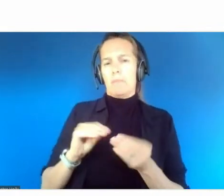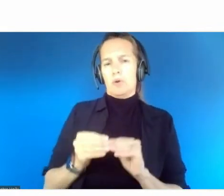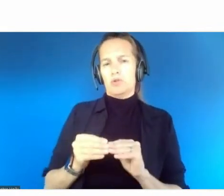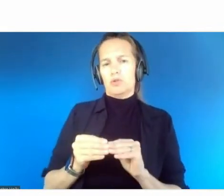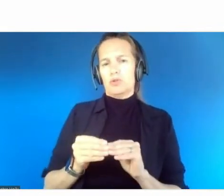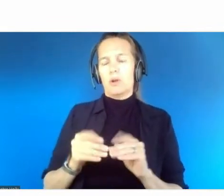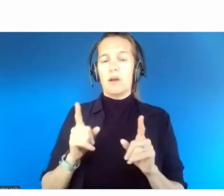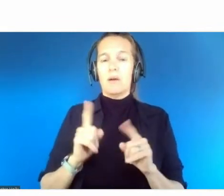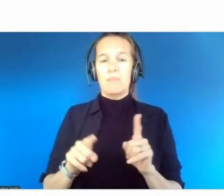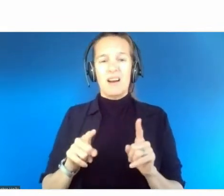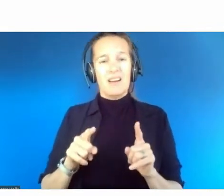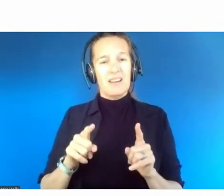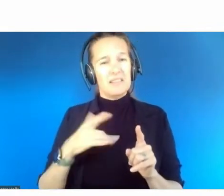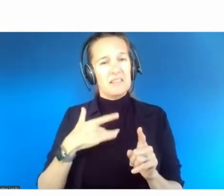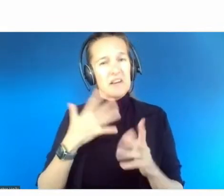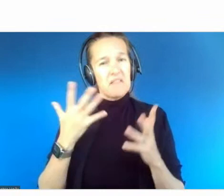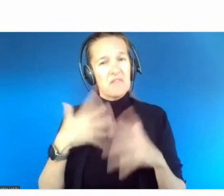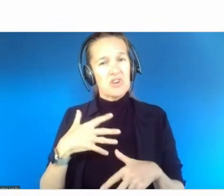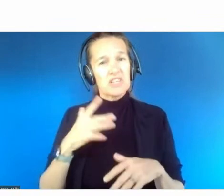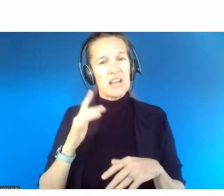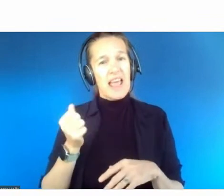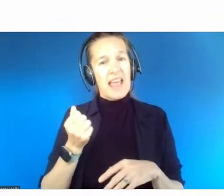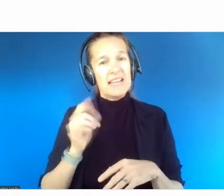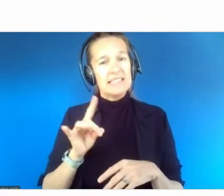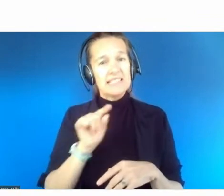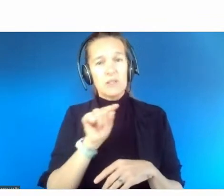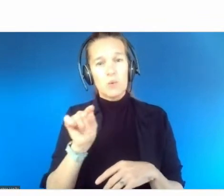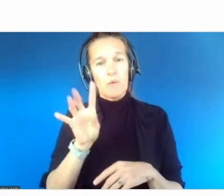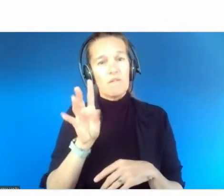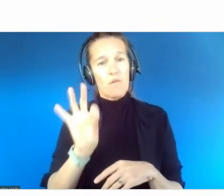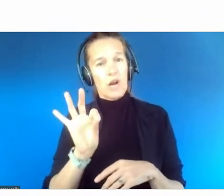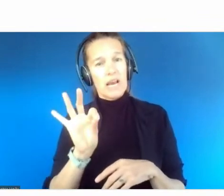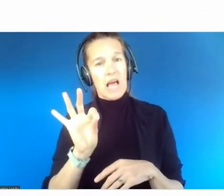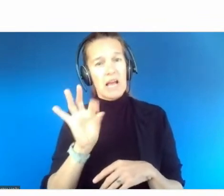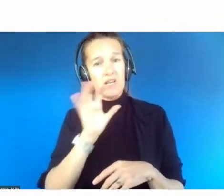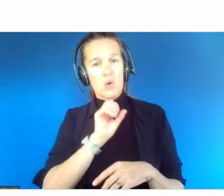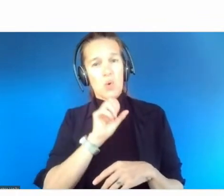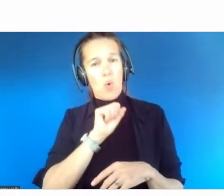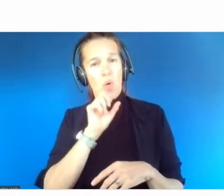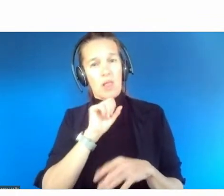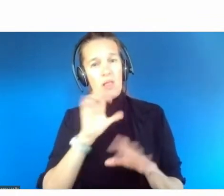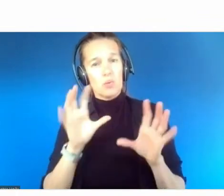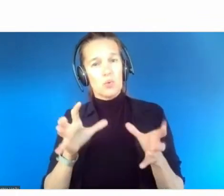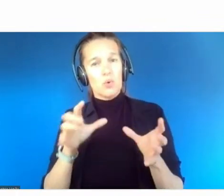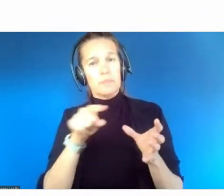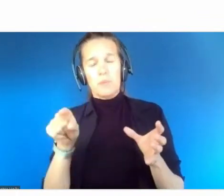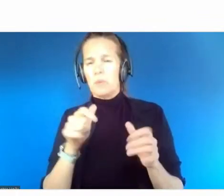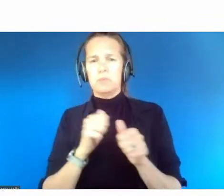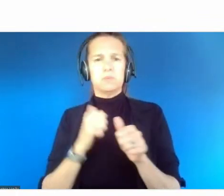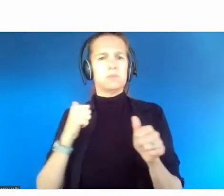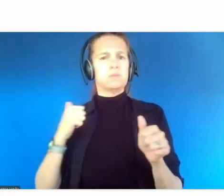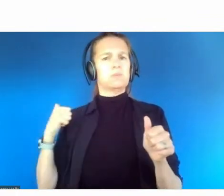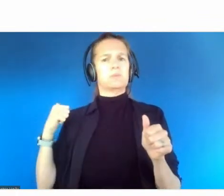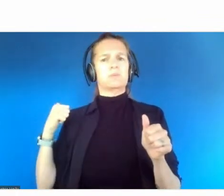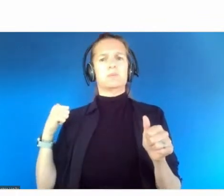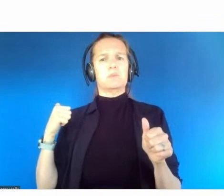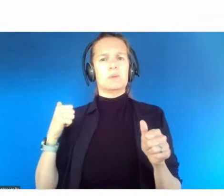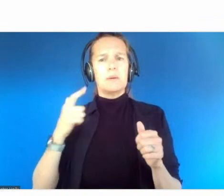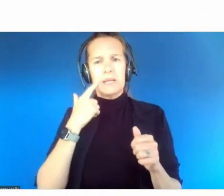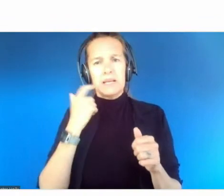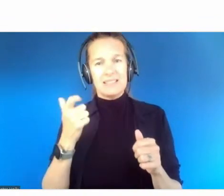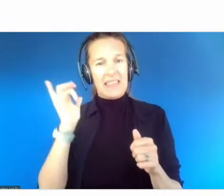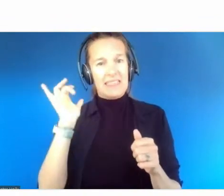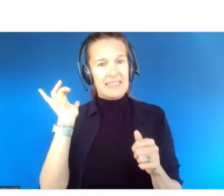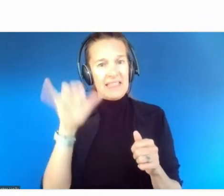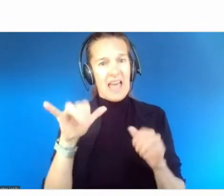But it's very unfortunate that the 18 to 49-year-old group has fallen so far behind, because it is in this